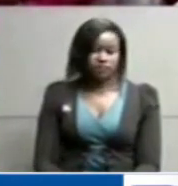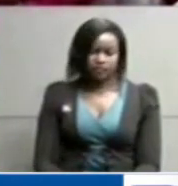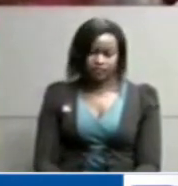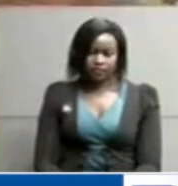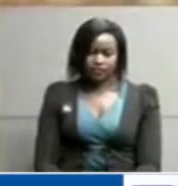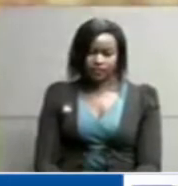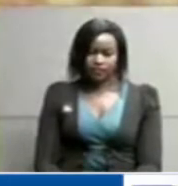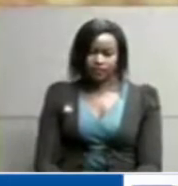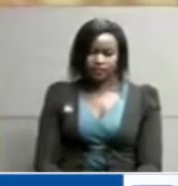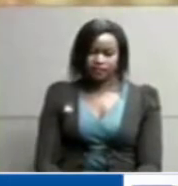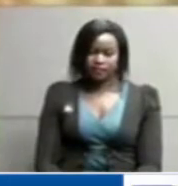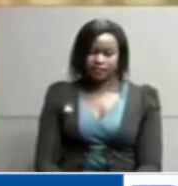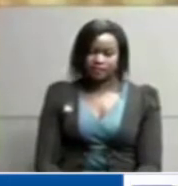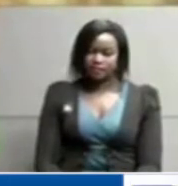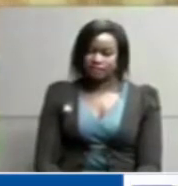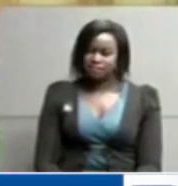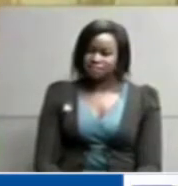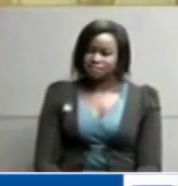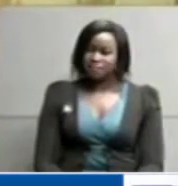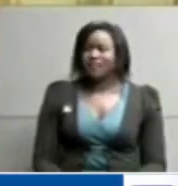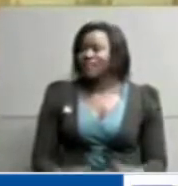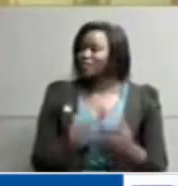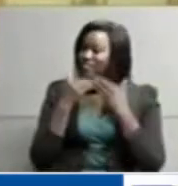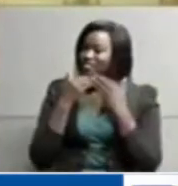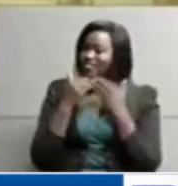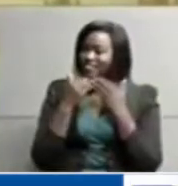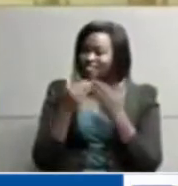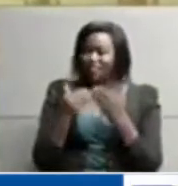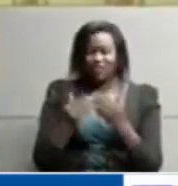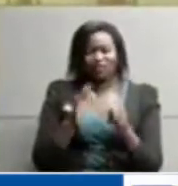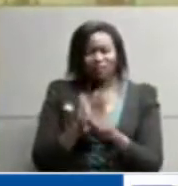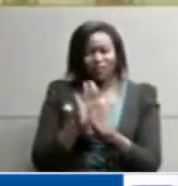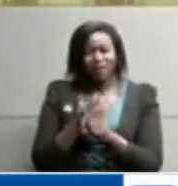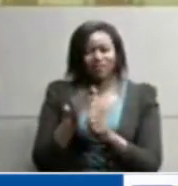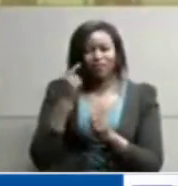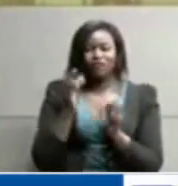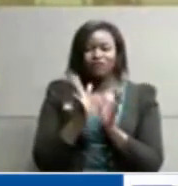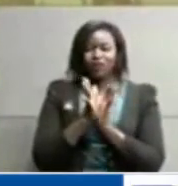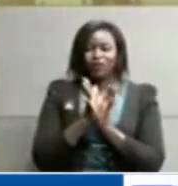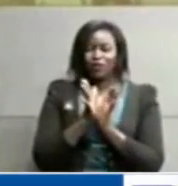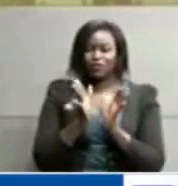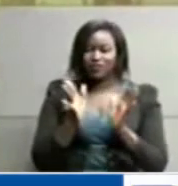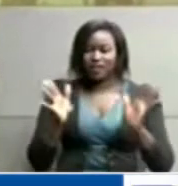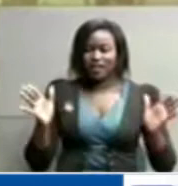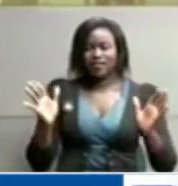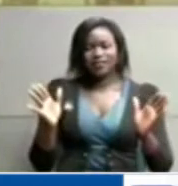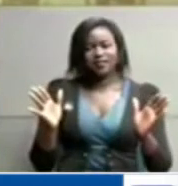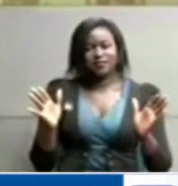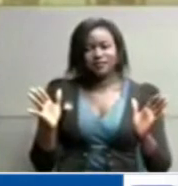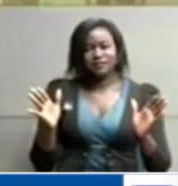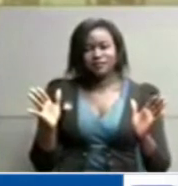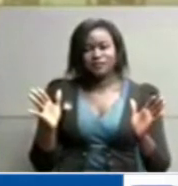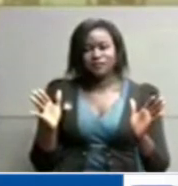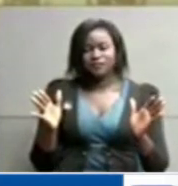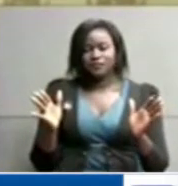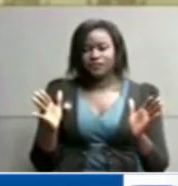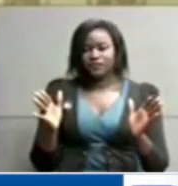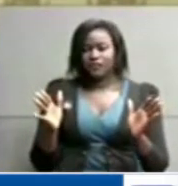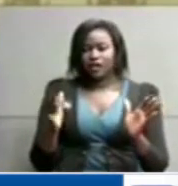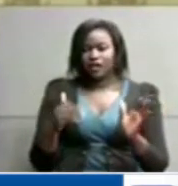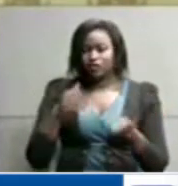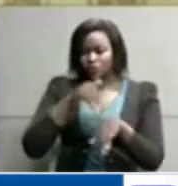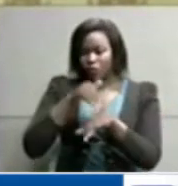Thank you very much, Your Excellency, for the comprehensive coverage of the issues, the key